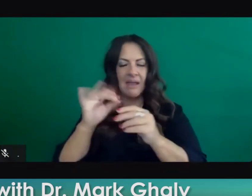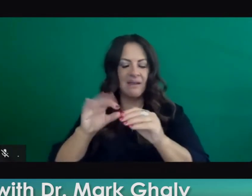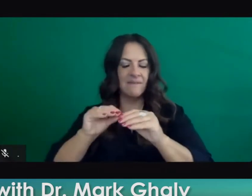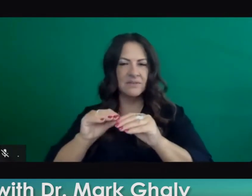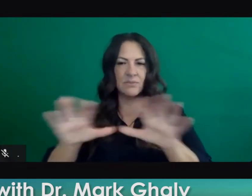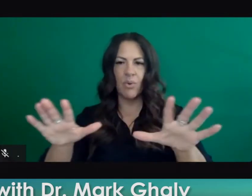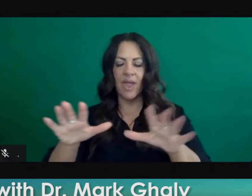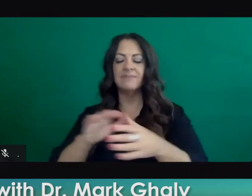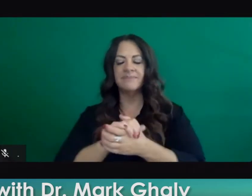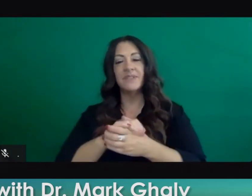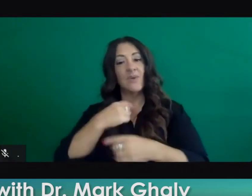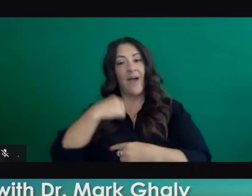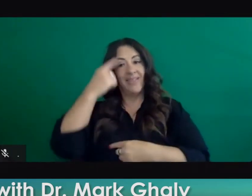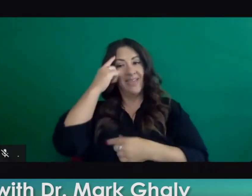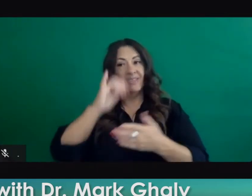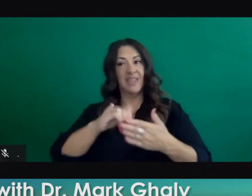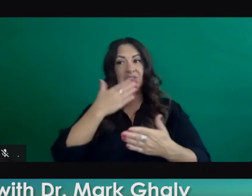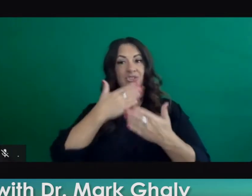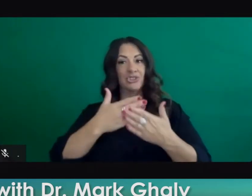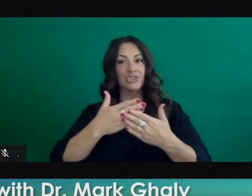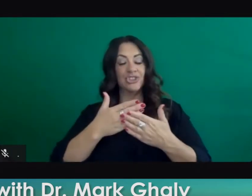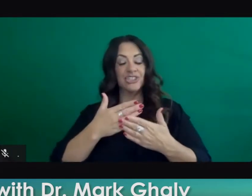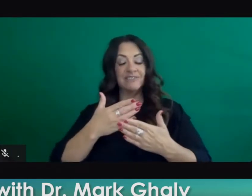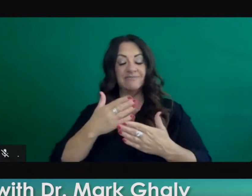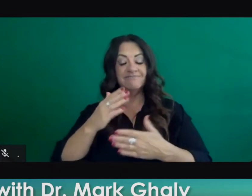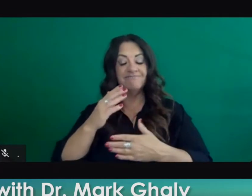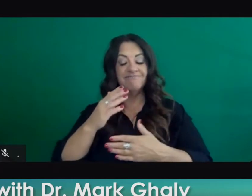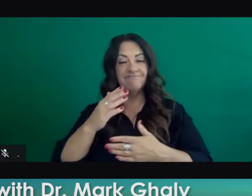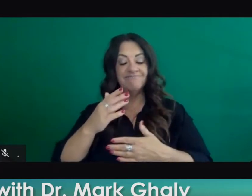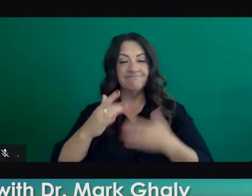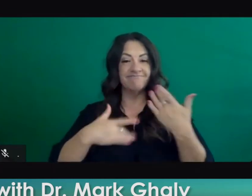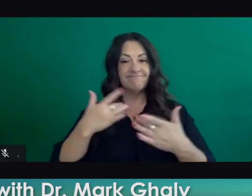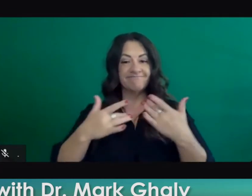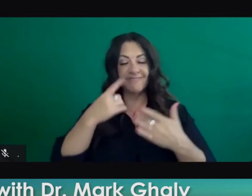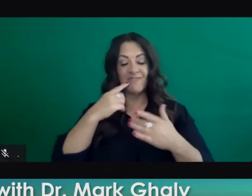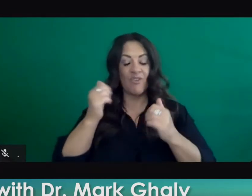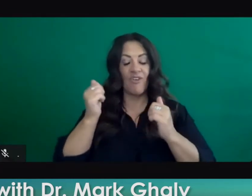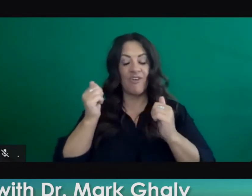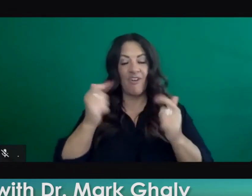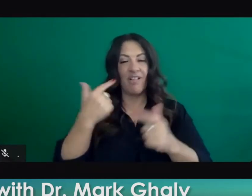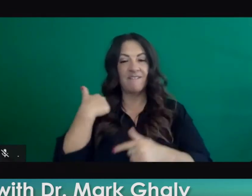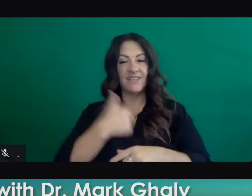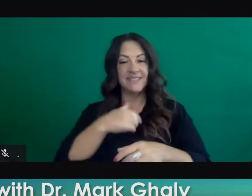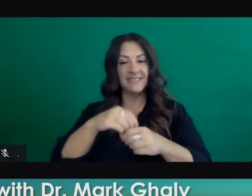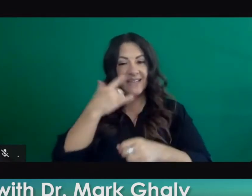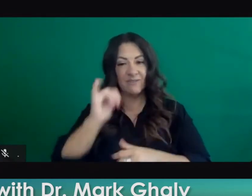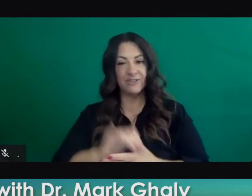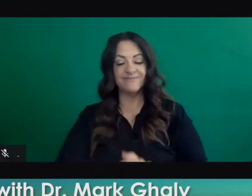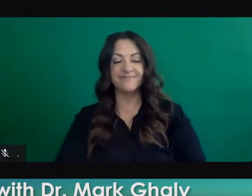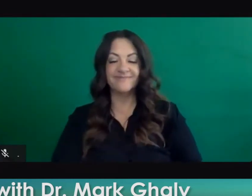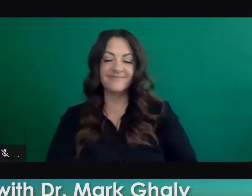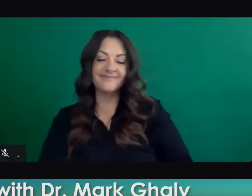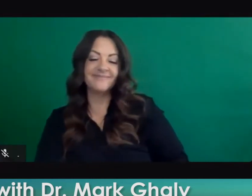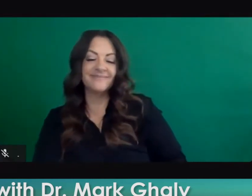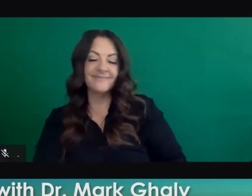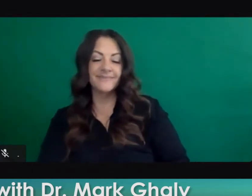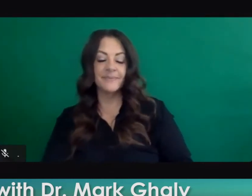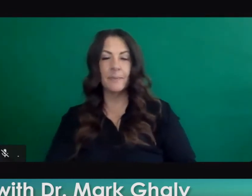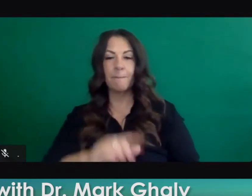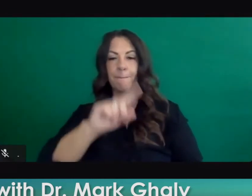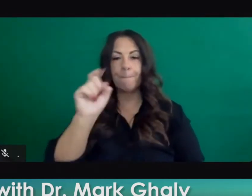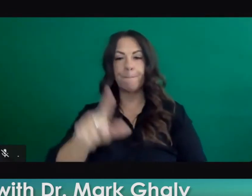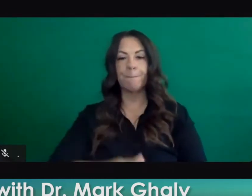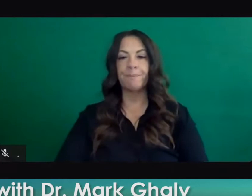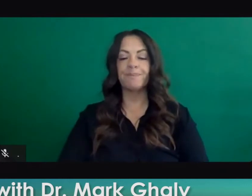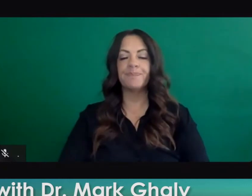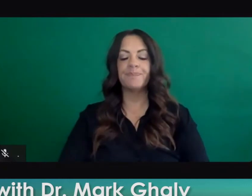and I think that's encouraging for all of California. Mike Duffy, ABC 10. Hi, Dr. Ghaly. Now that